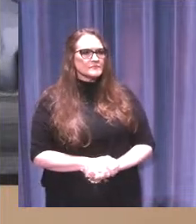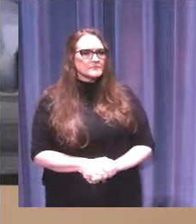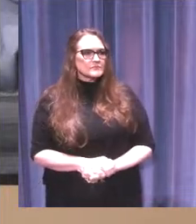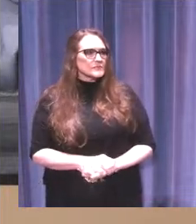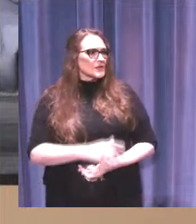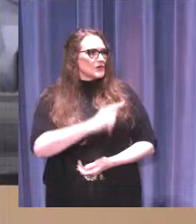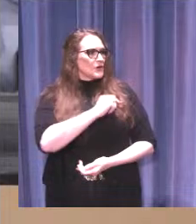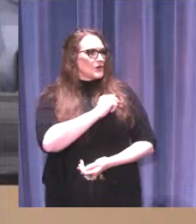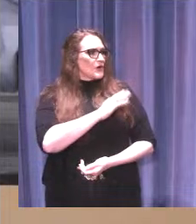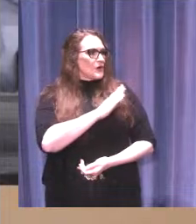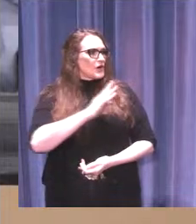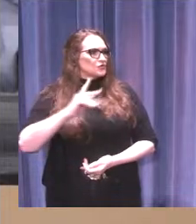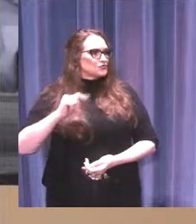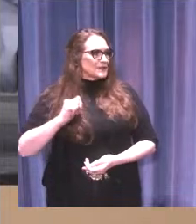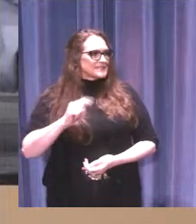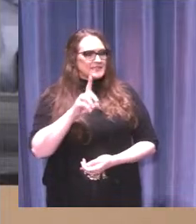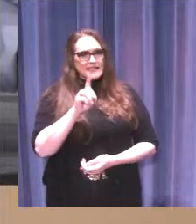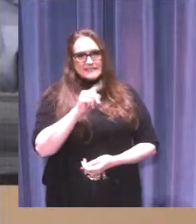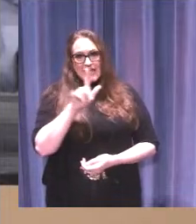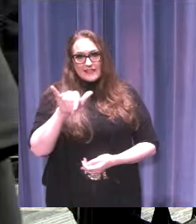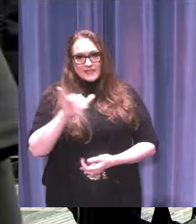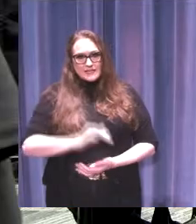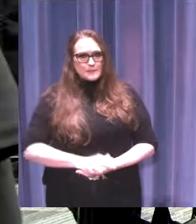Trustee Daly.